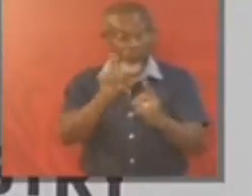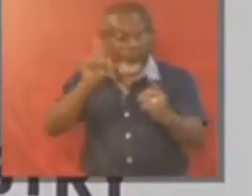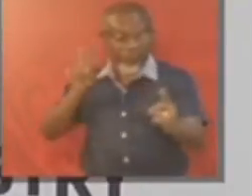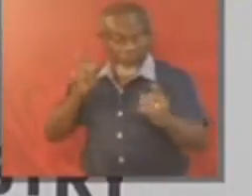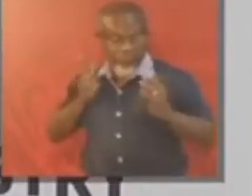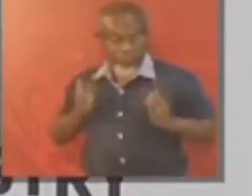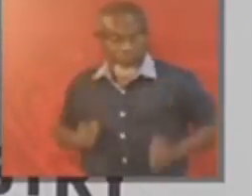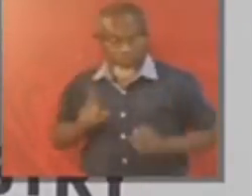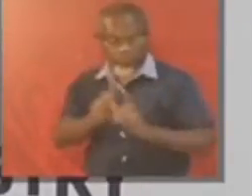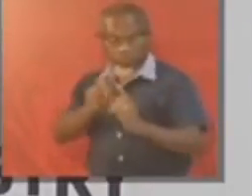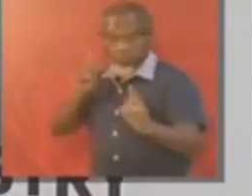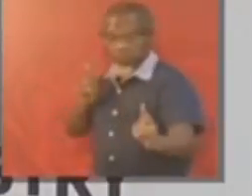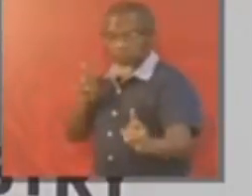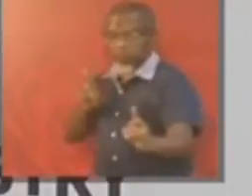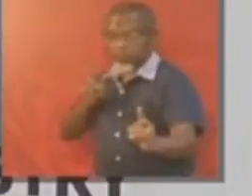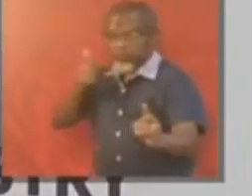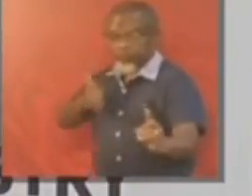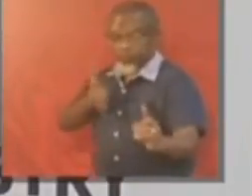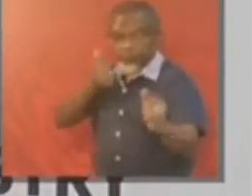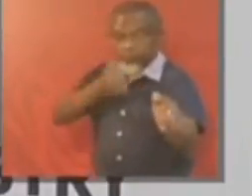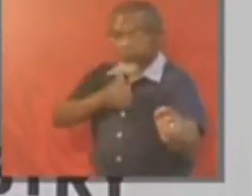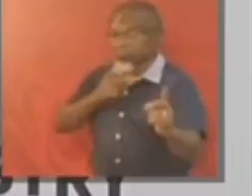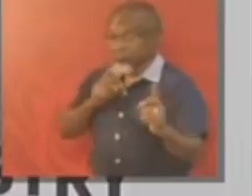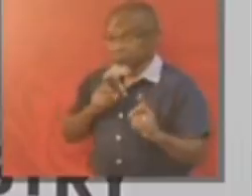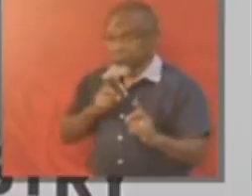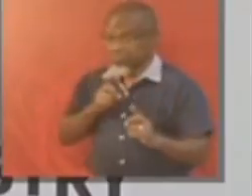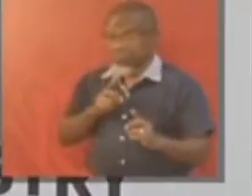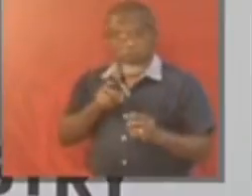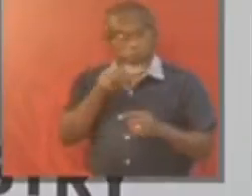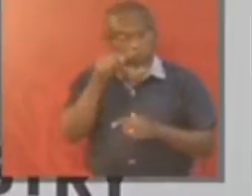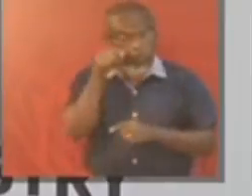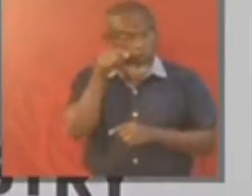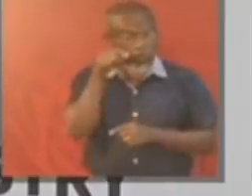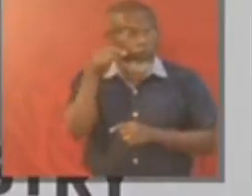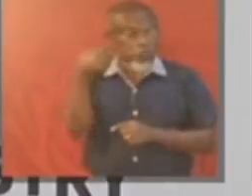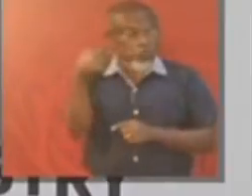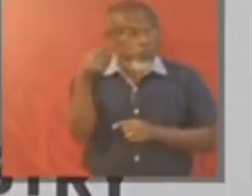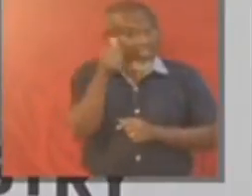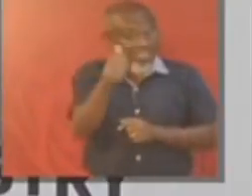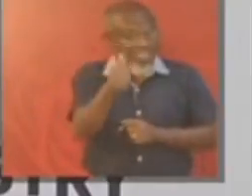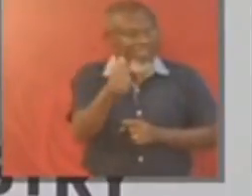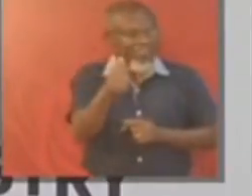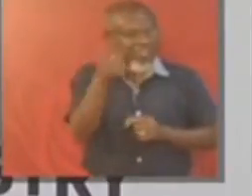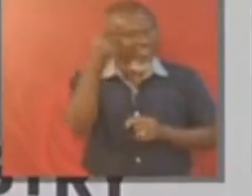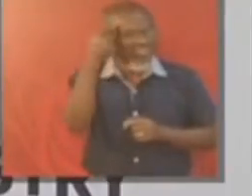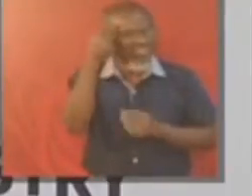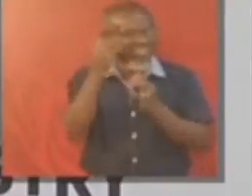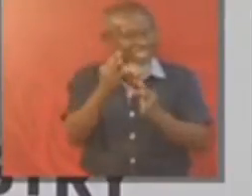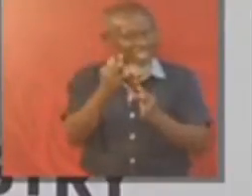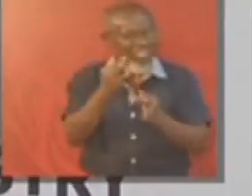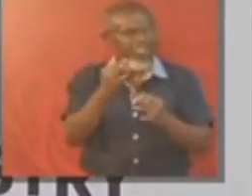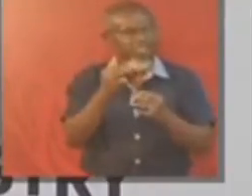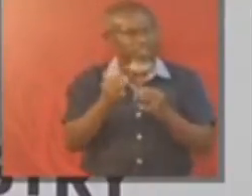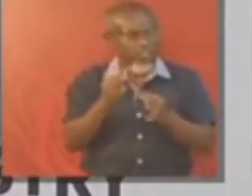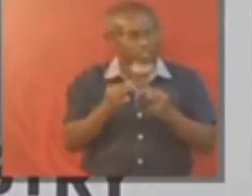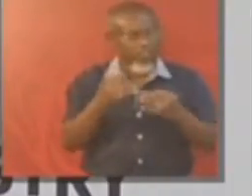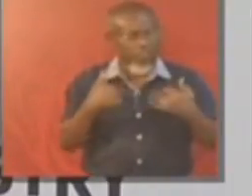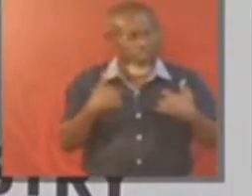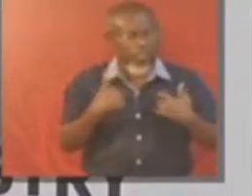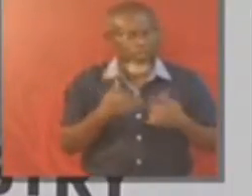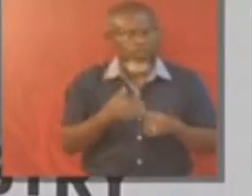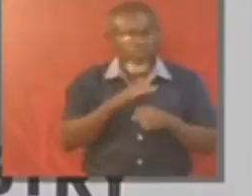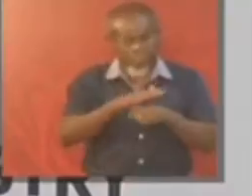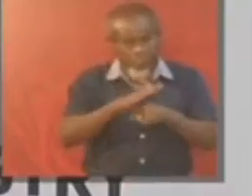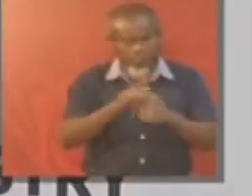you. You can't leave it up to, the conductor of the maxi or so. You have to ensure that there is an adequate distance between you and the person next to